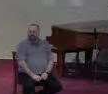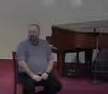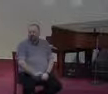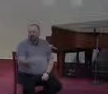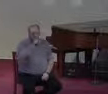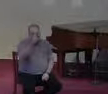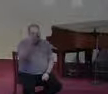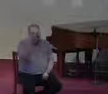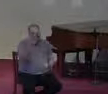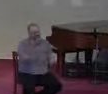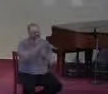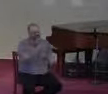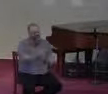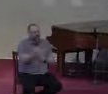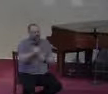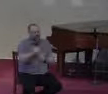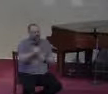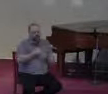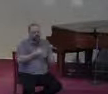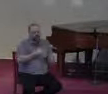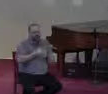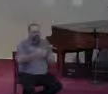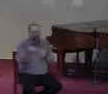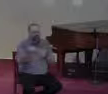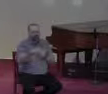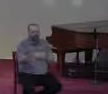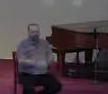Because he entrusted me with you.